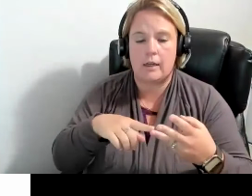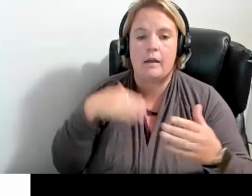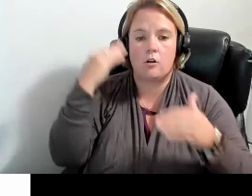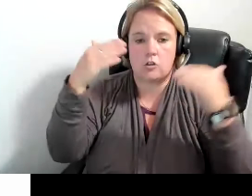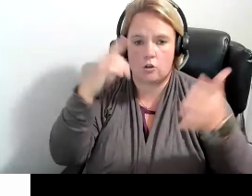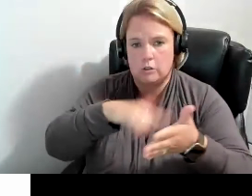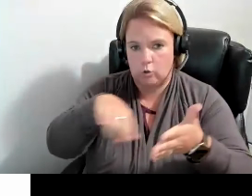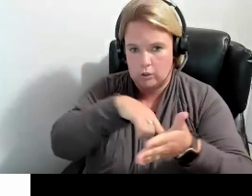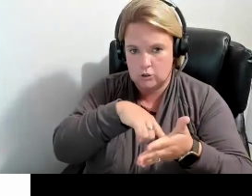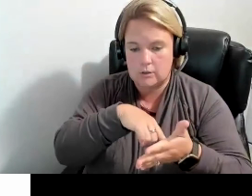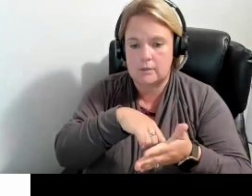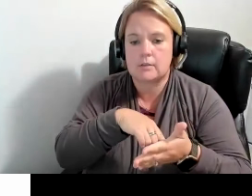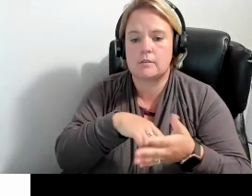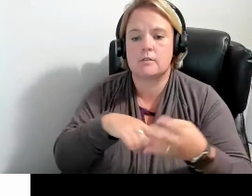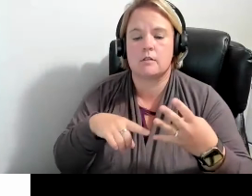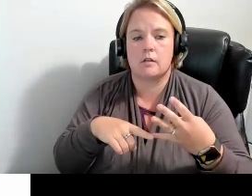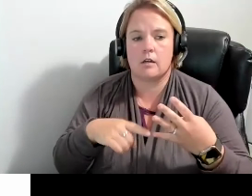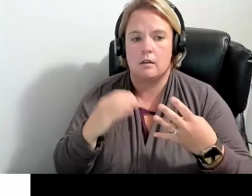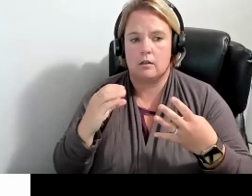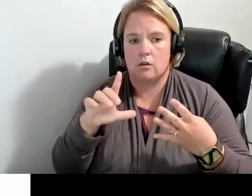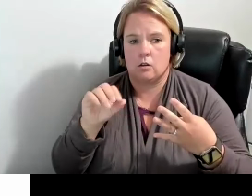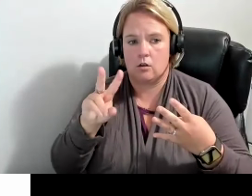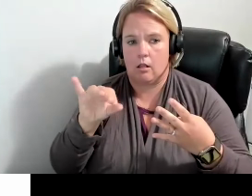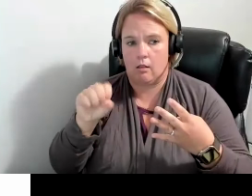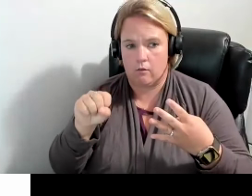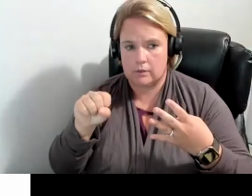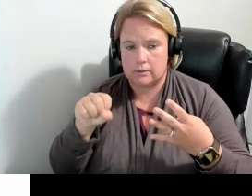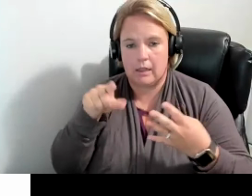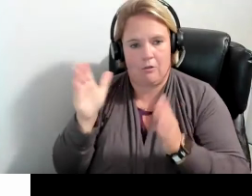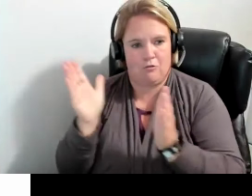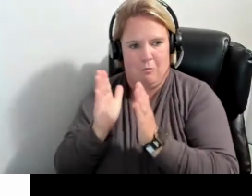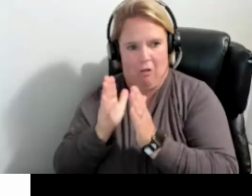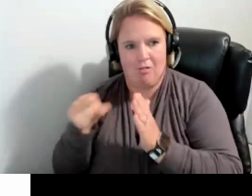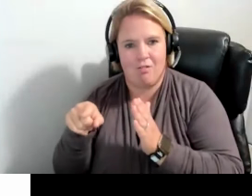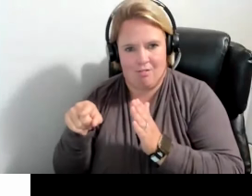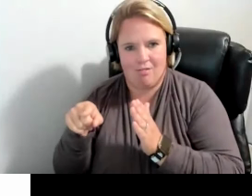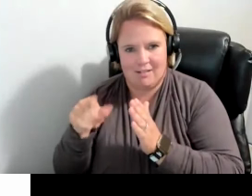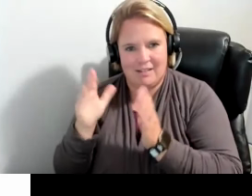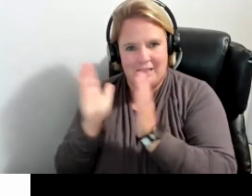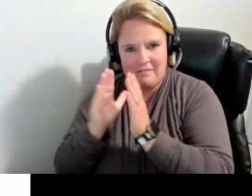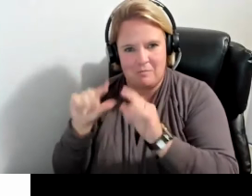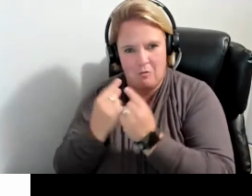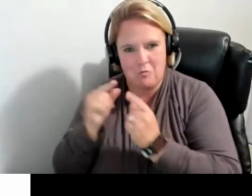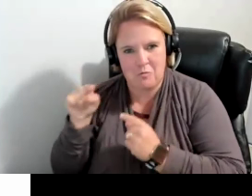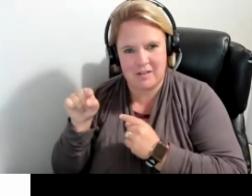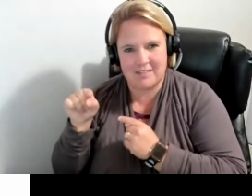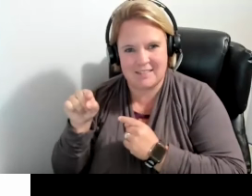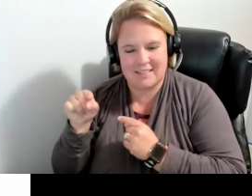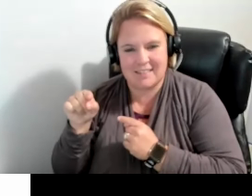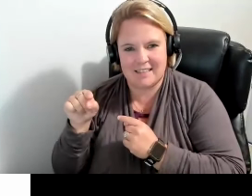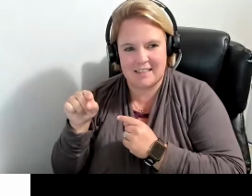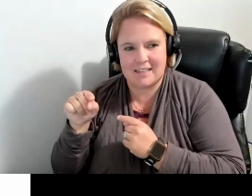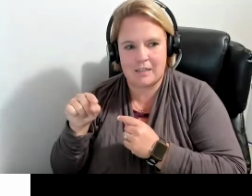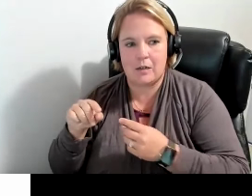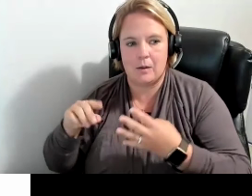Corrections. Clovis, they're smaller. they have a smaller group out there.